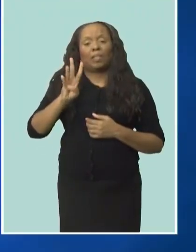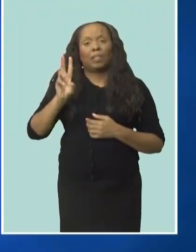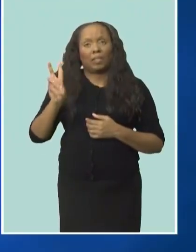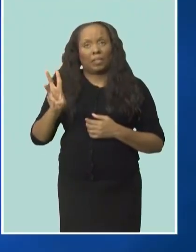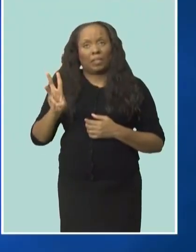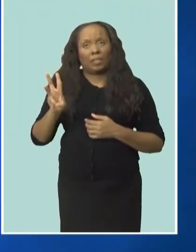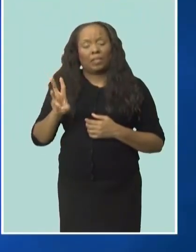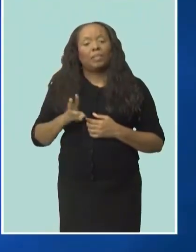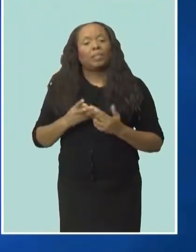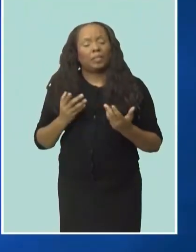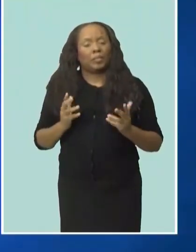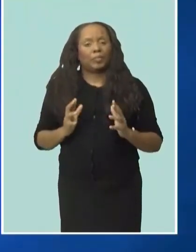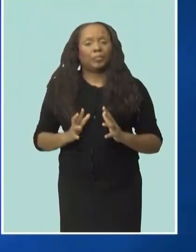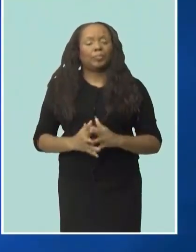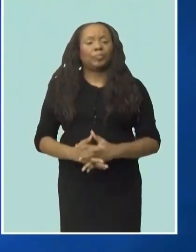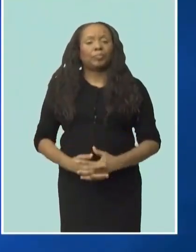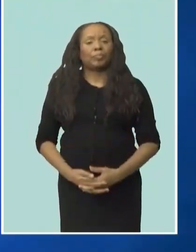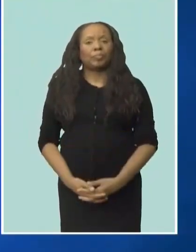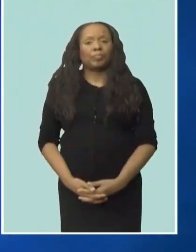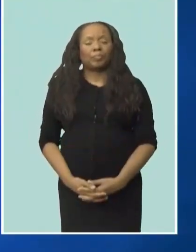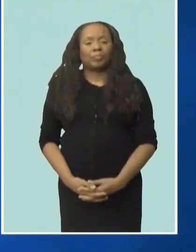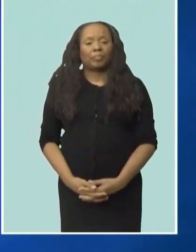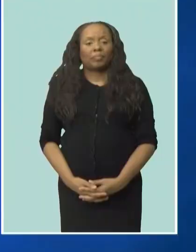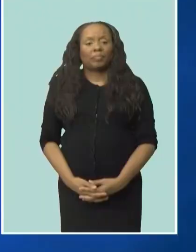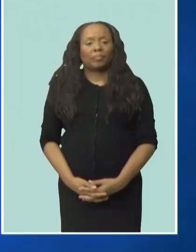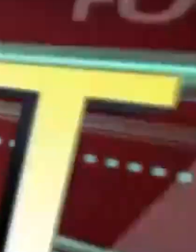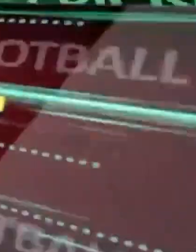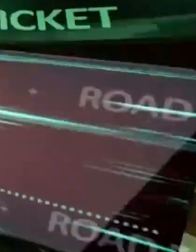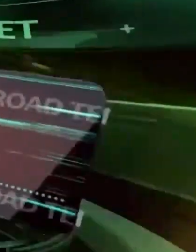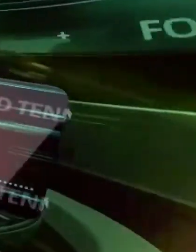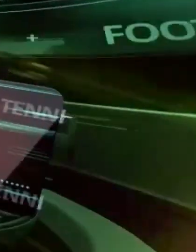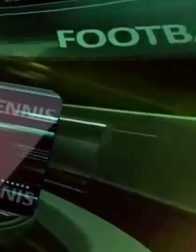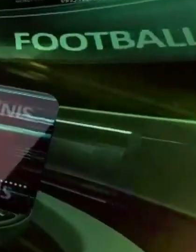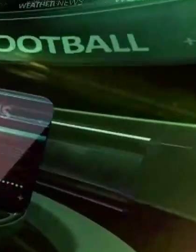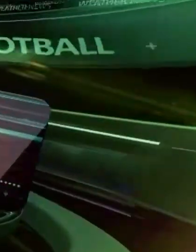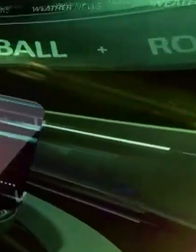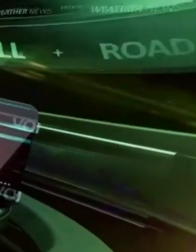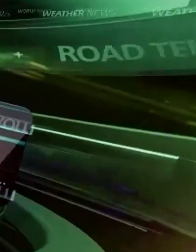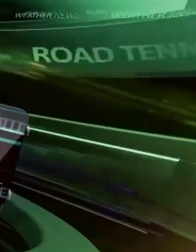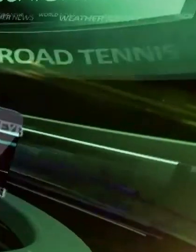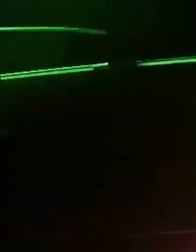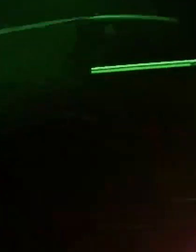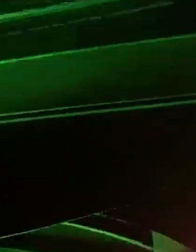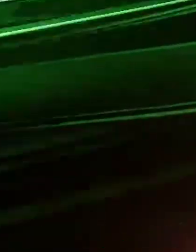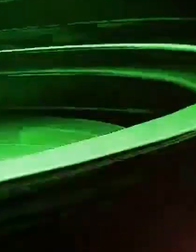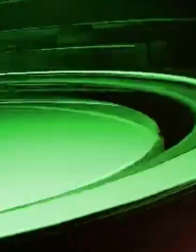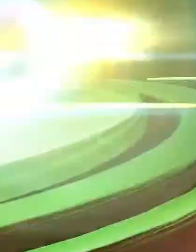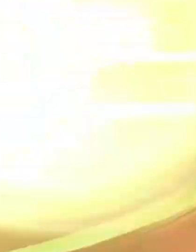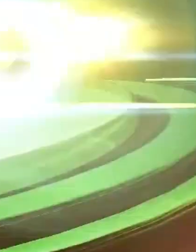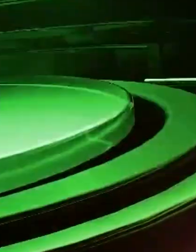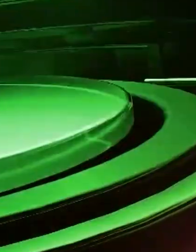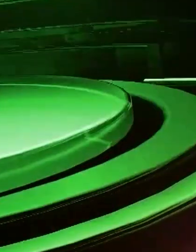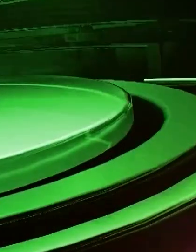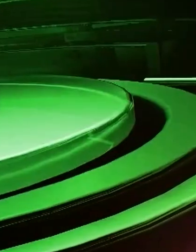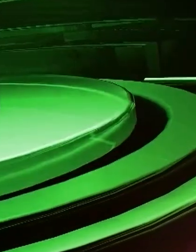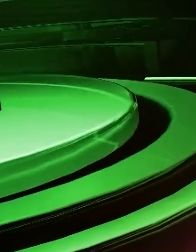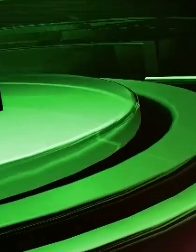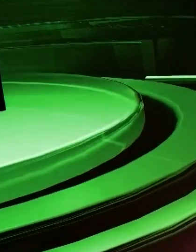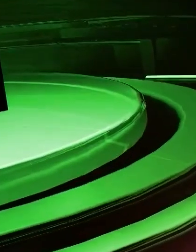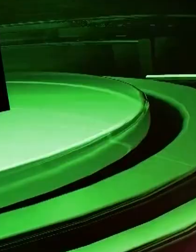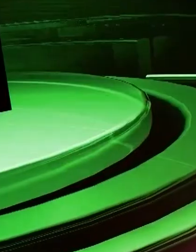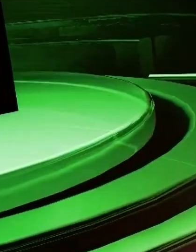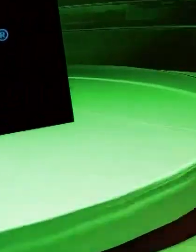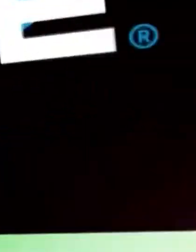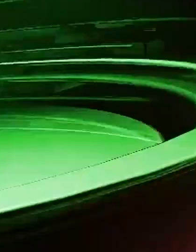430-7246. Anesta Henry, CBC News. Sports Night is brought to you by Power In. Pause